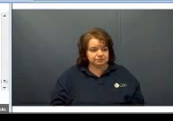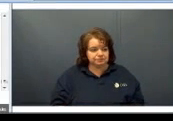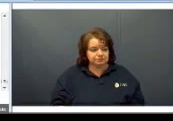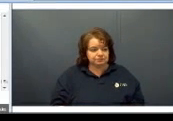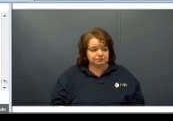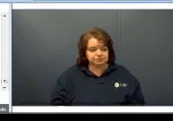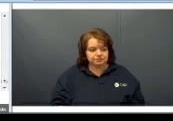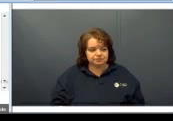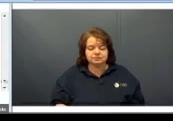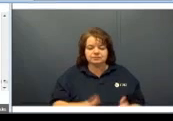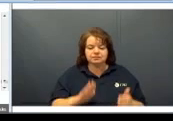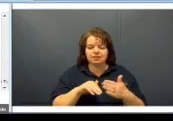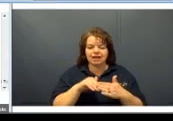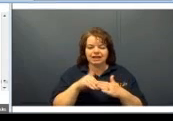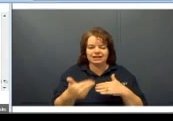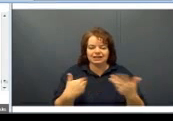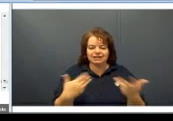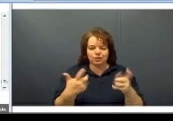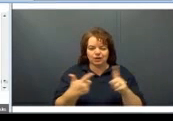slide?